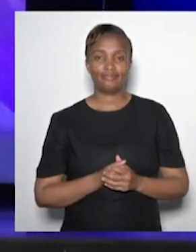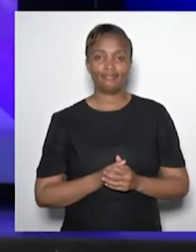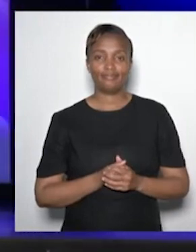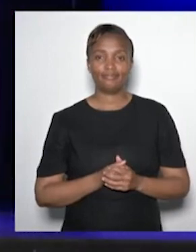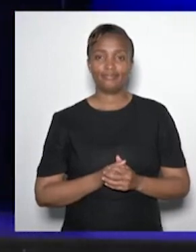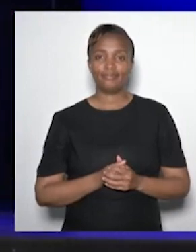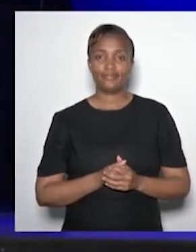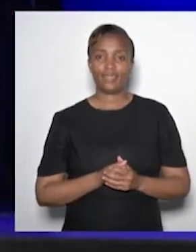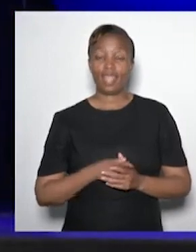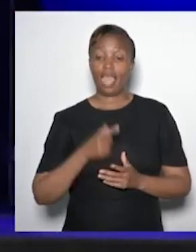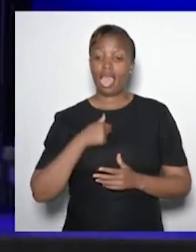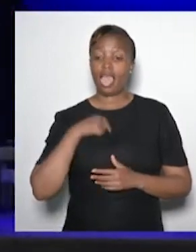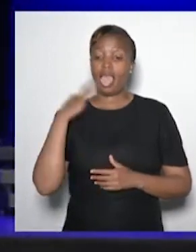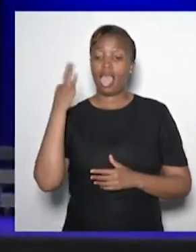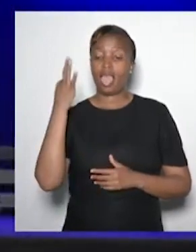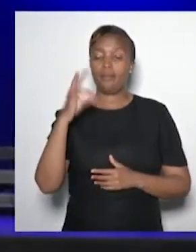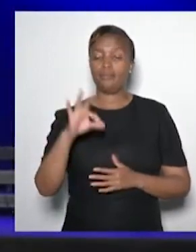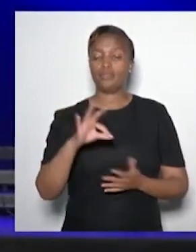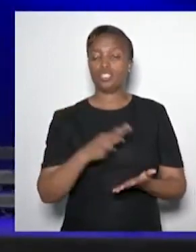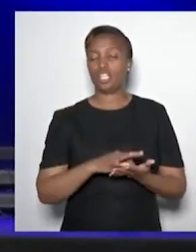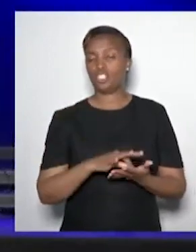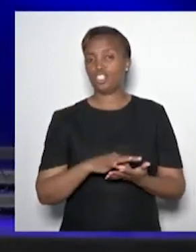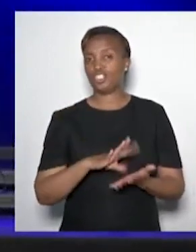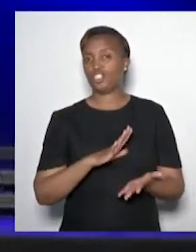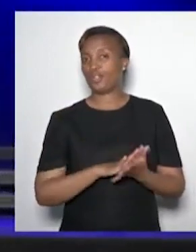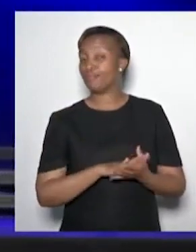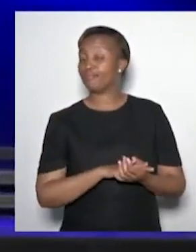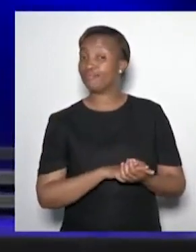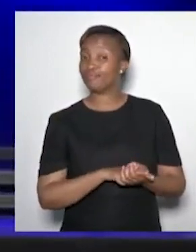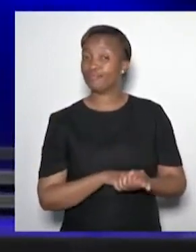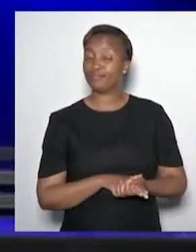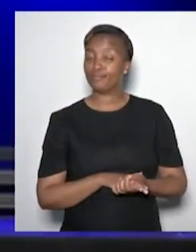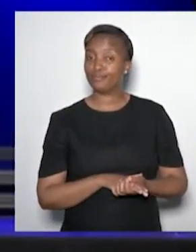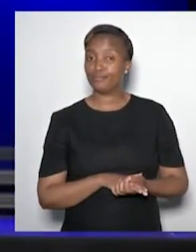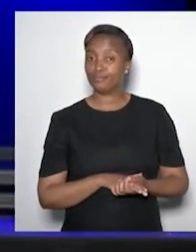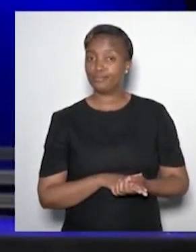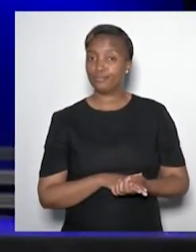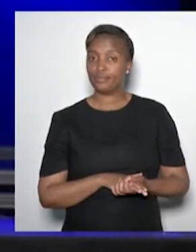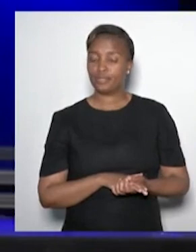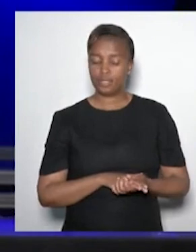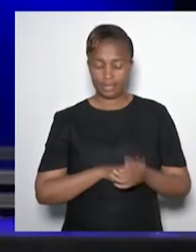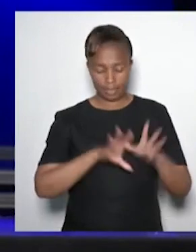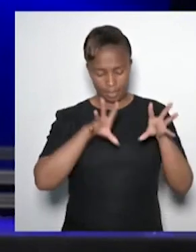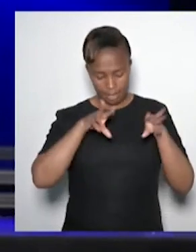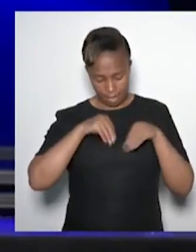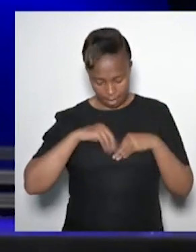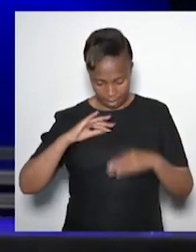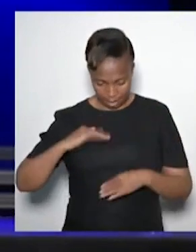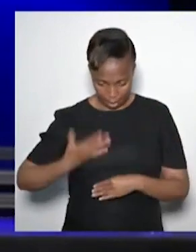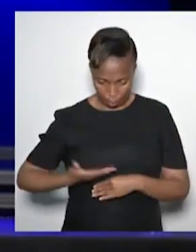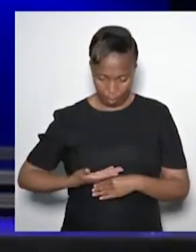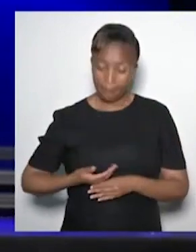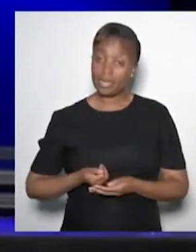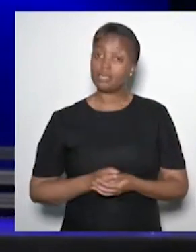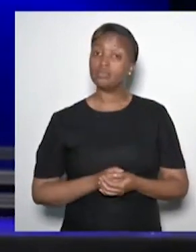I am suggesting, Bishop Ohore, let us allow women to